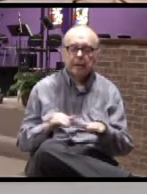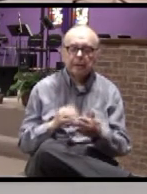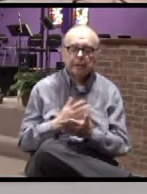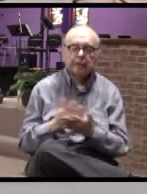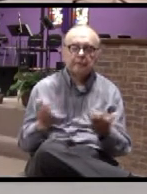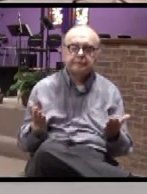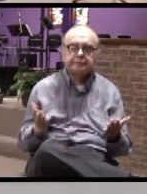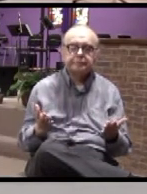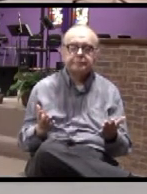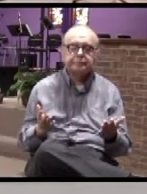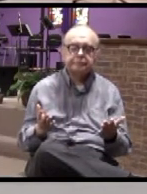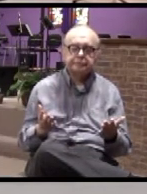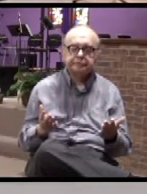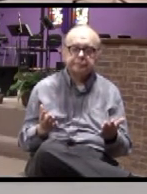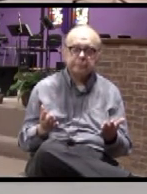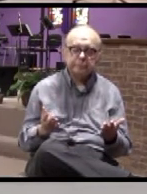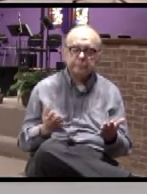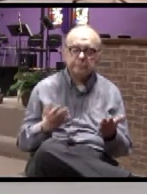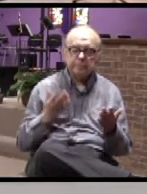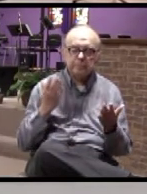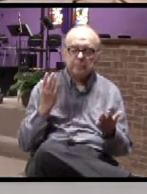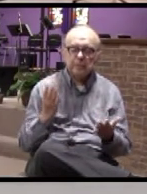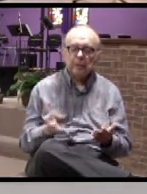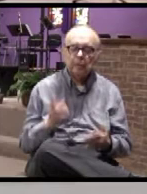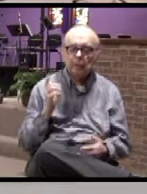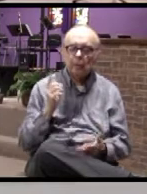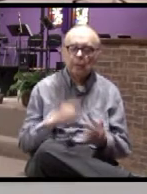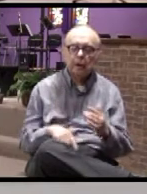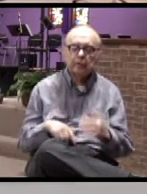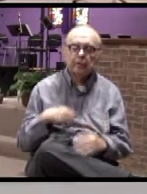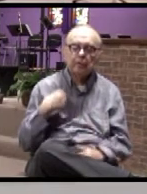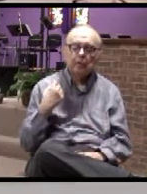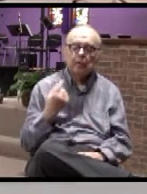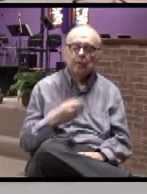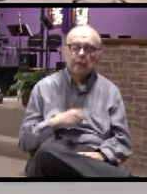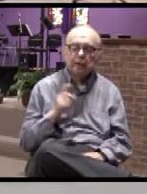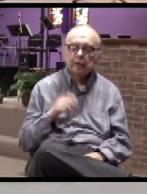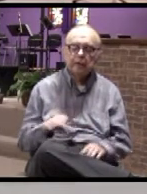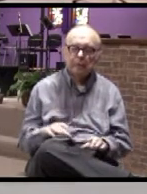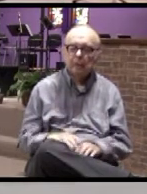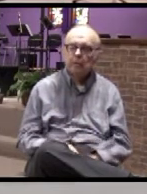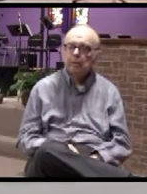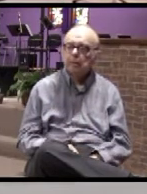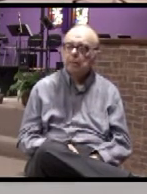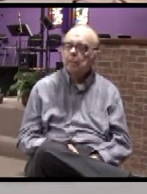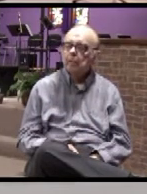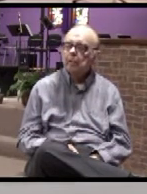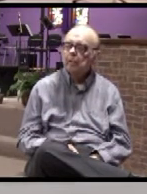of those things. So here's what we need to do. And I told you I would finish,